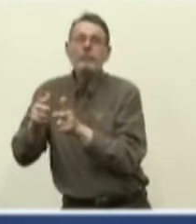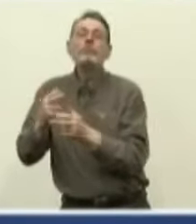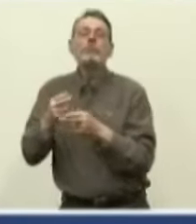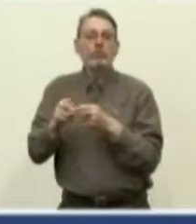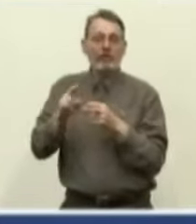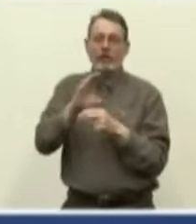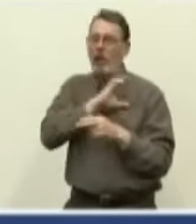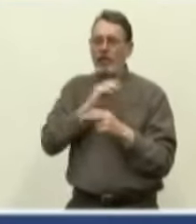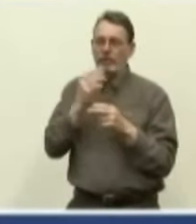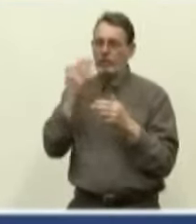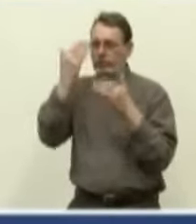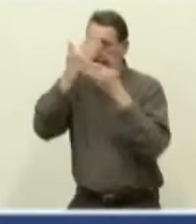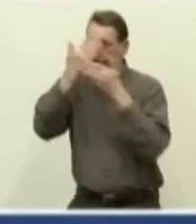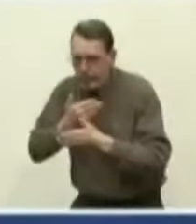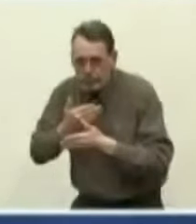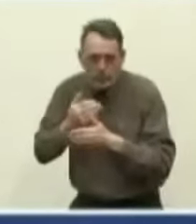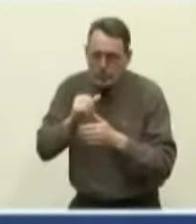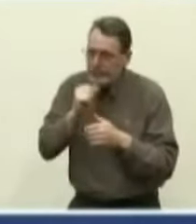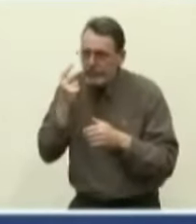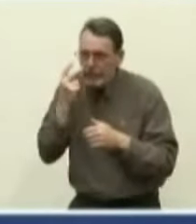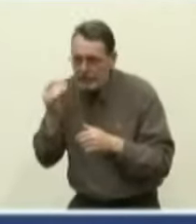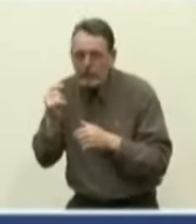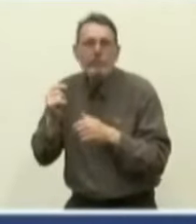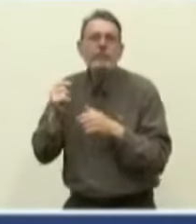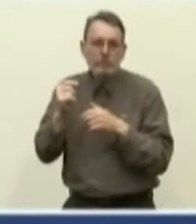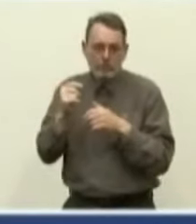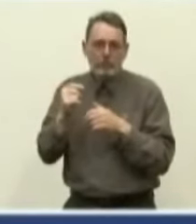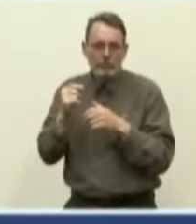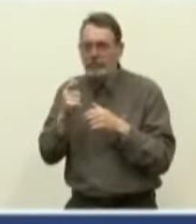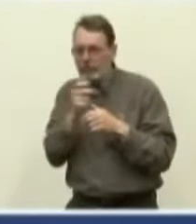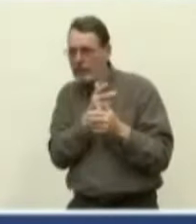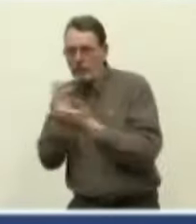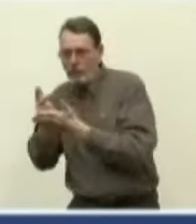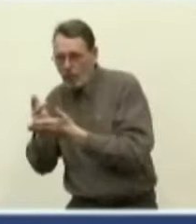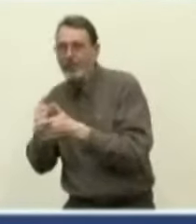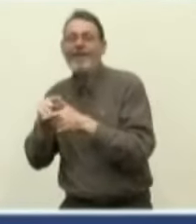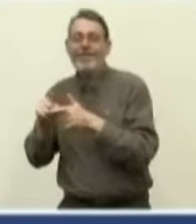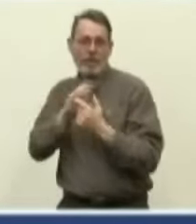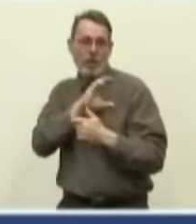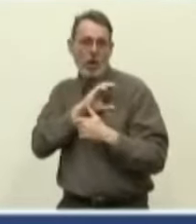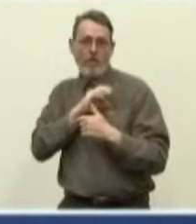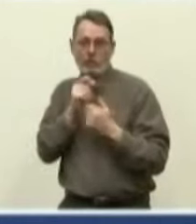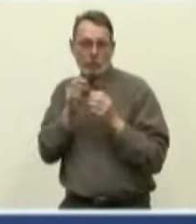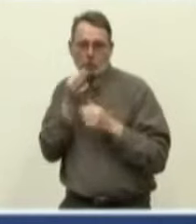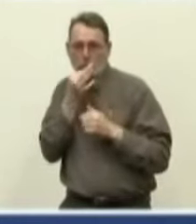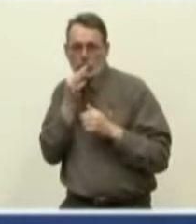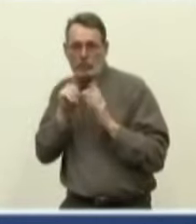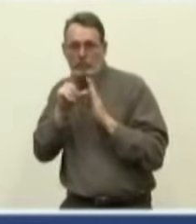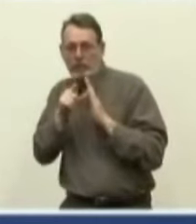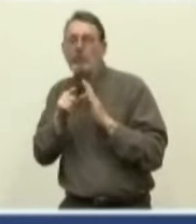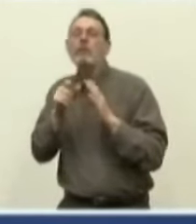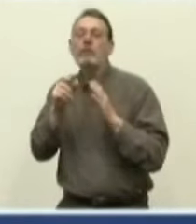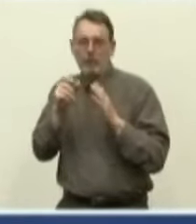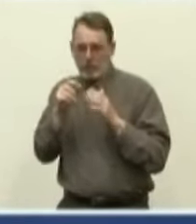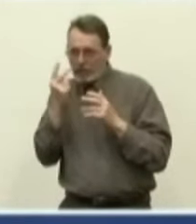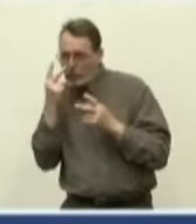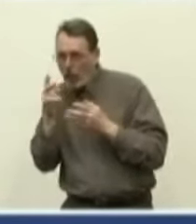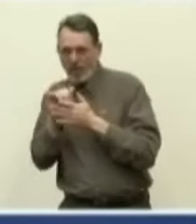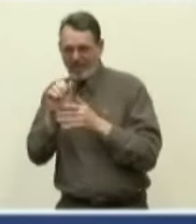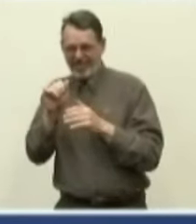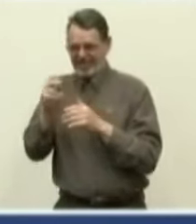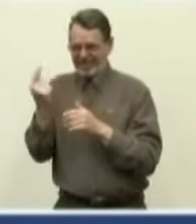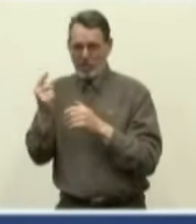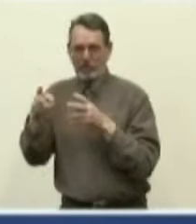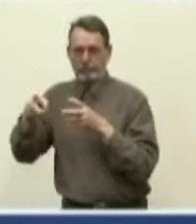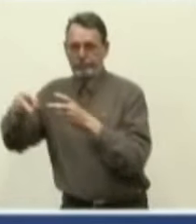lost sight of the Mitsubishi as it parked near the Audi. The officers then drove by shortly after and observed that the Audi had been